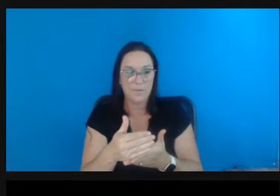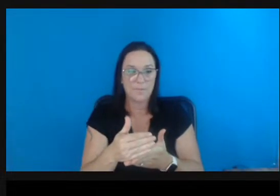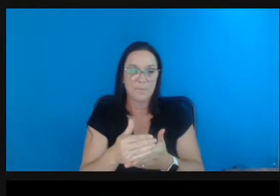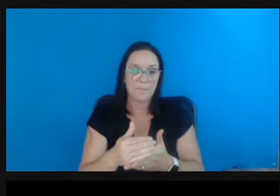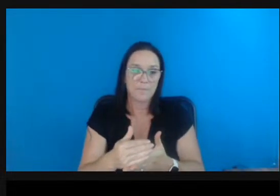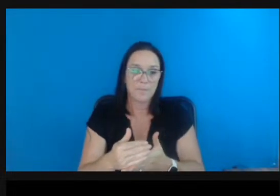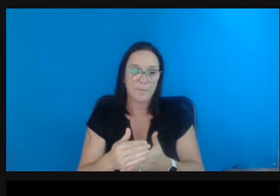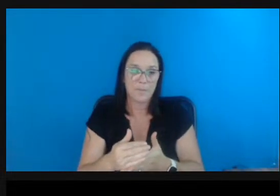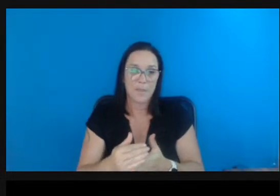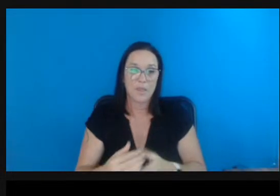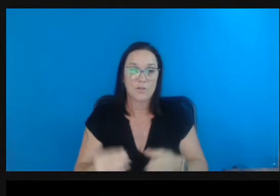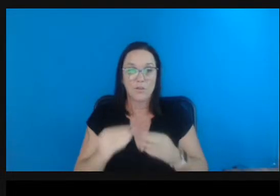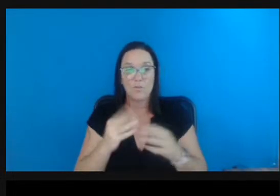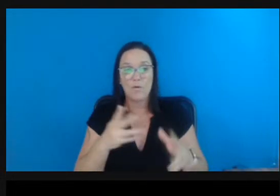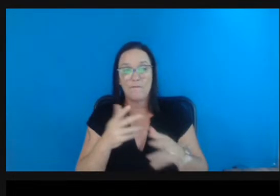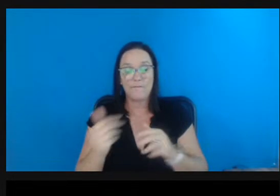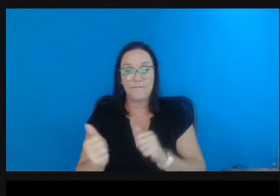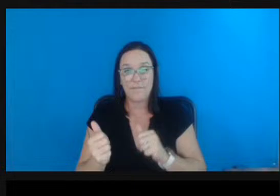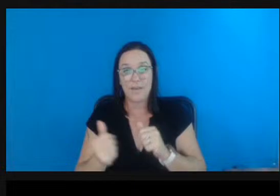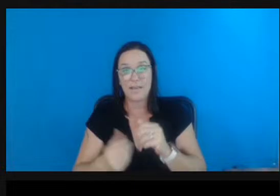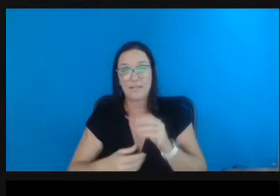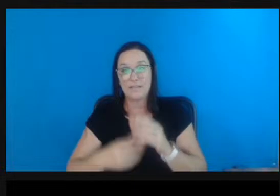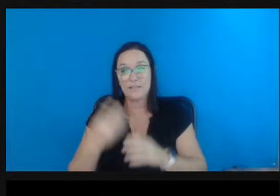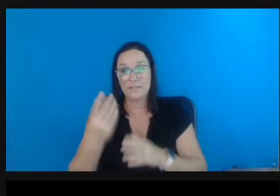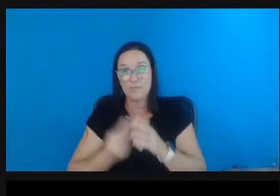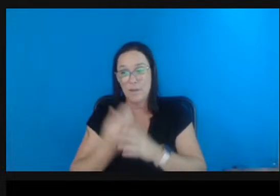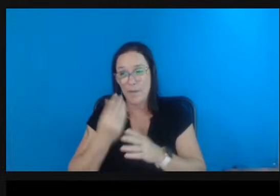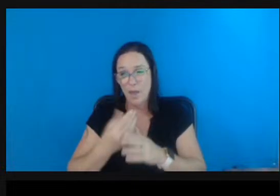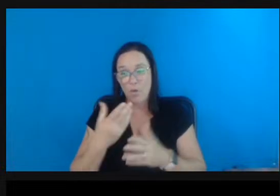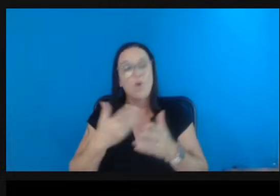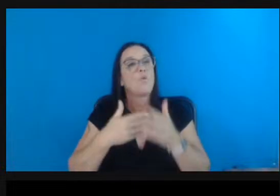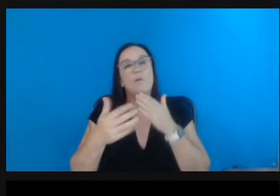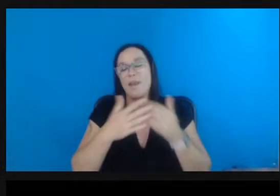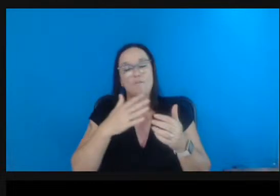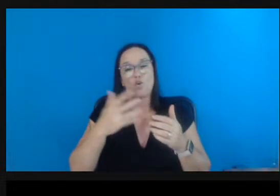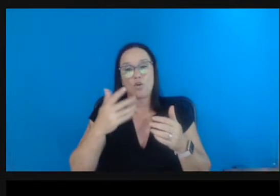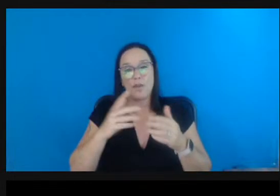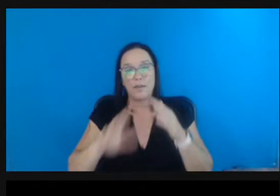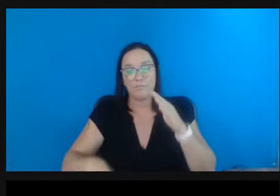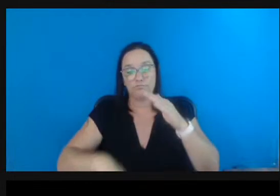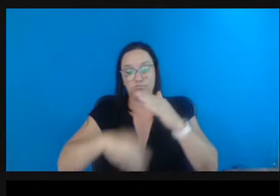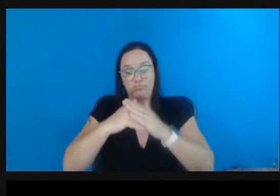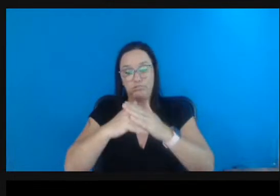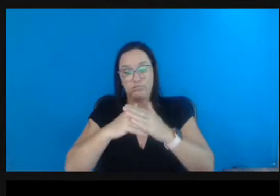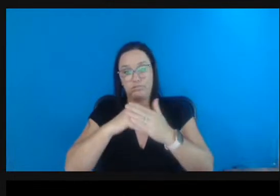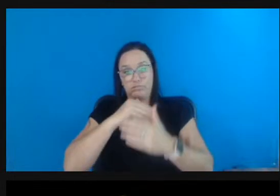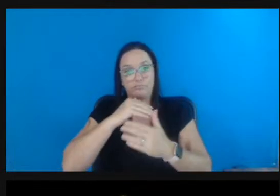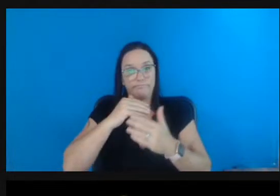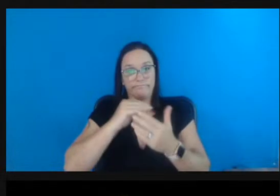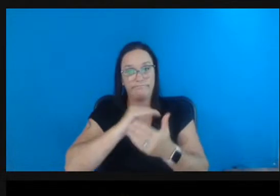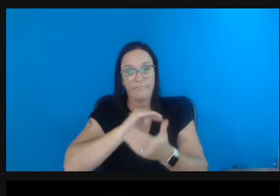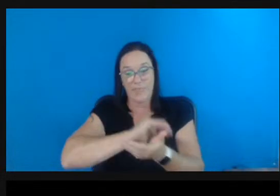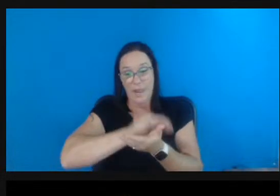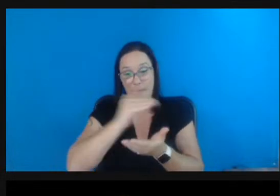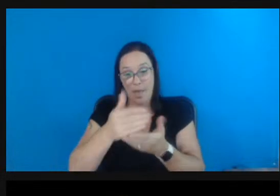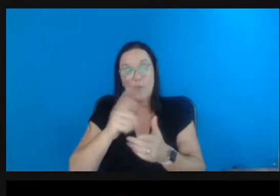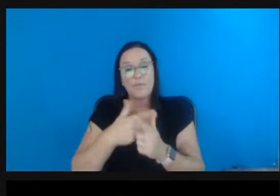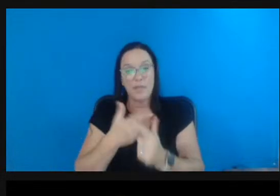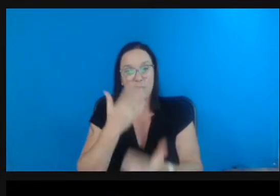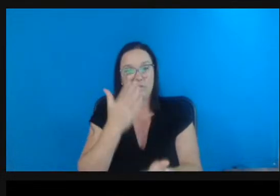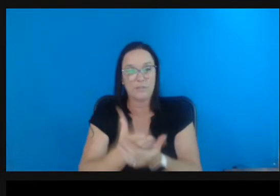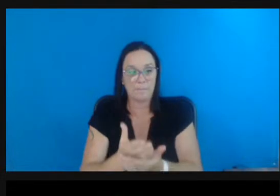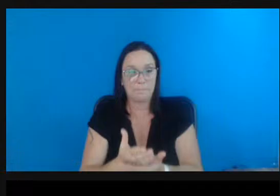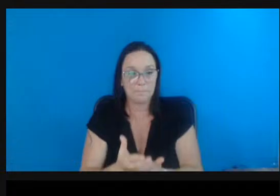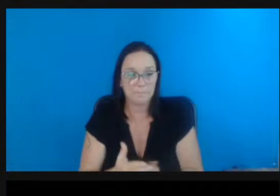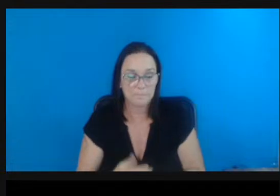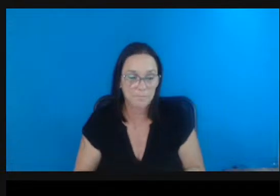certain amount, that's when it shut off, regardless of how long it took. So that's really fascinating to see, right? And why might that change? Maybe you're imagining like